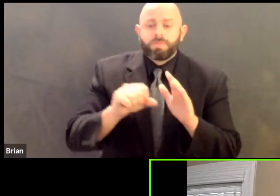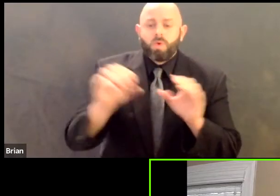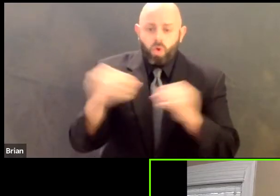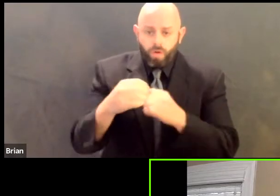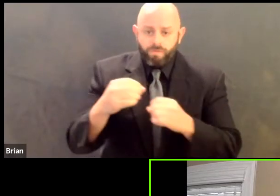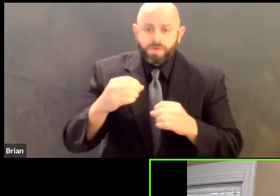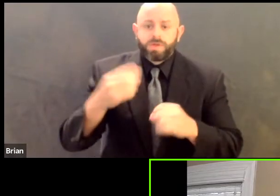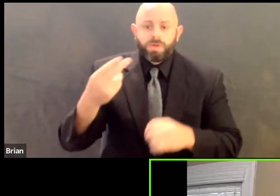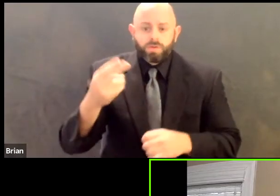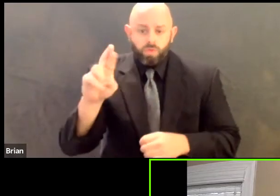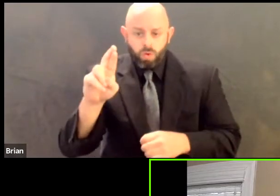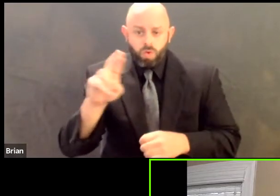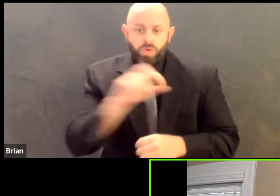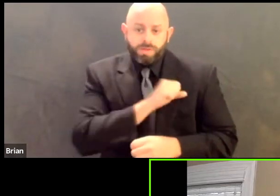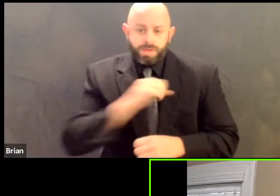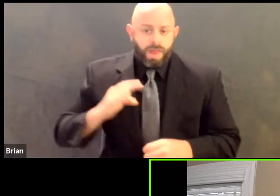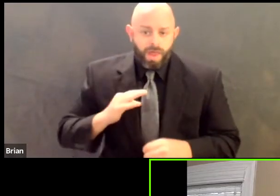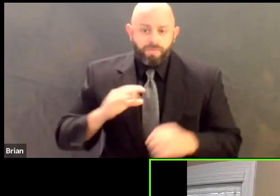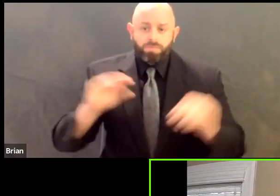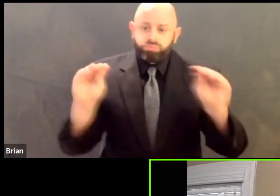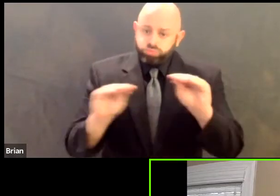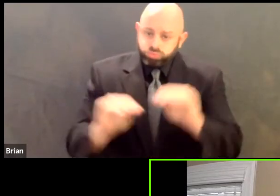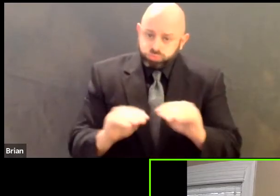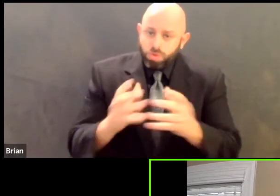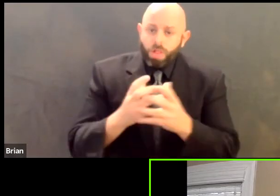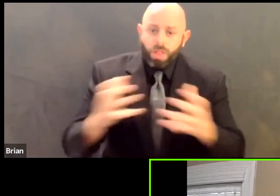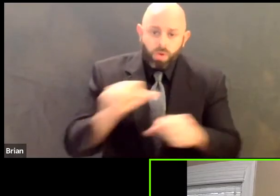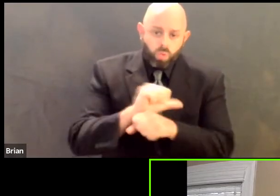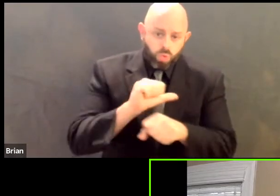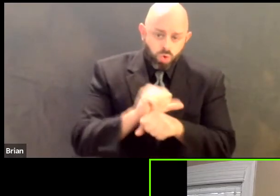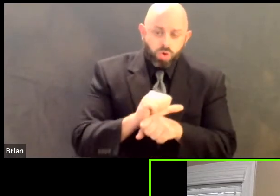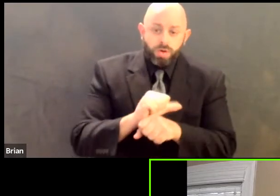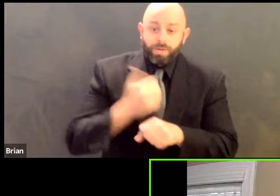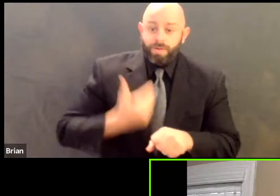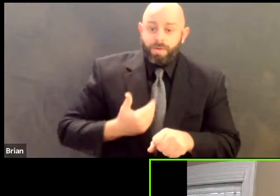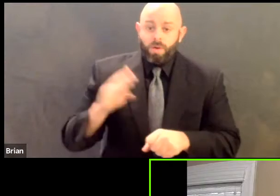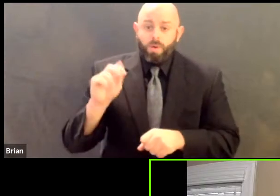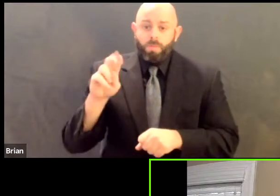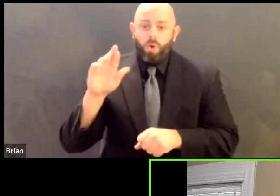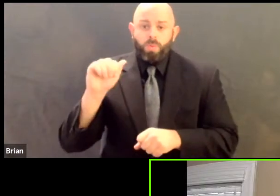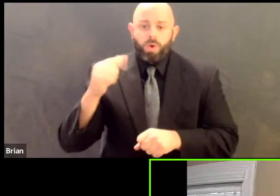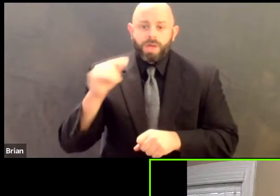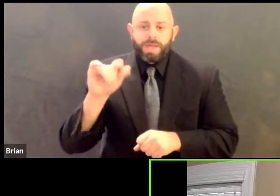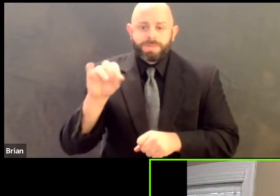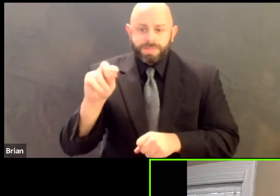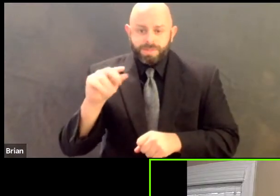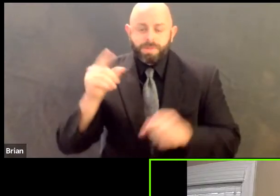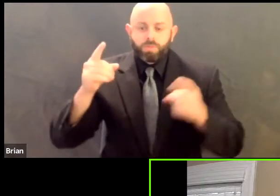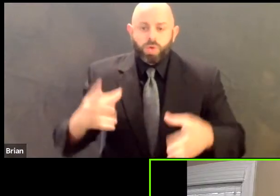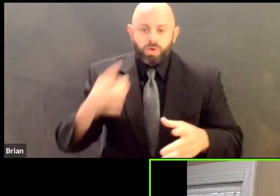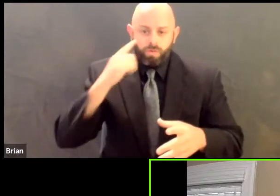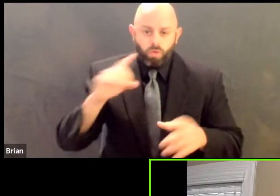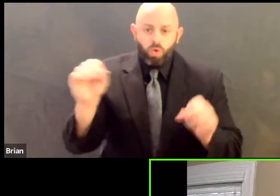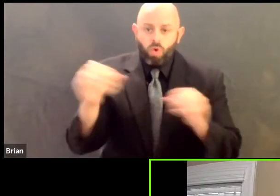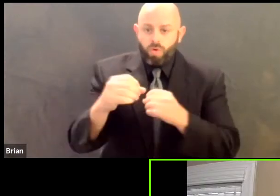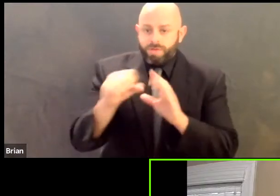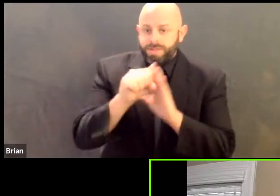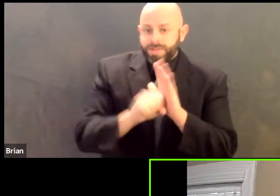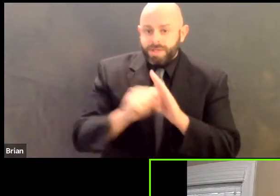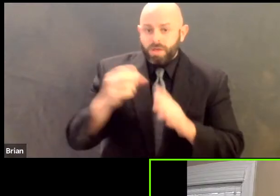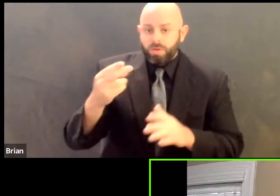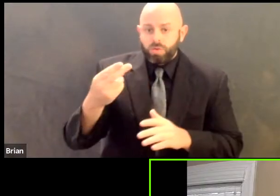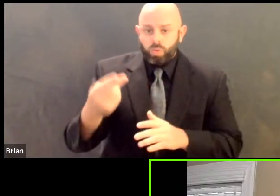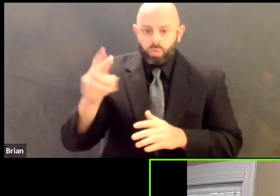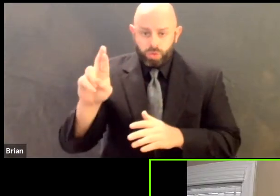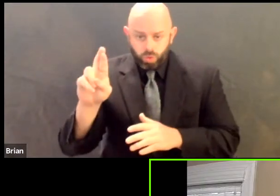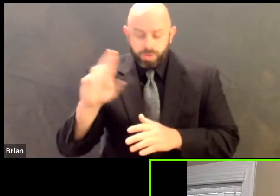work in putting this together. I am Barbara Gibson, Director of the Office of State Human Resources, and our role is to